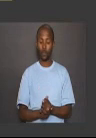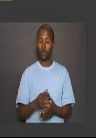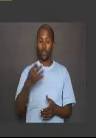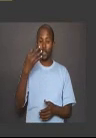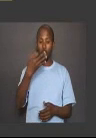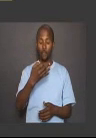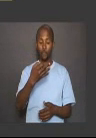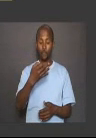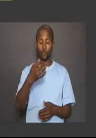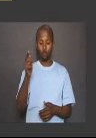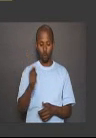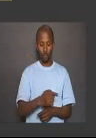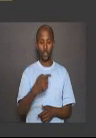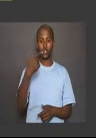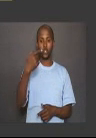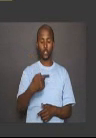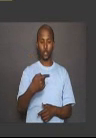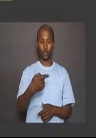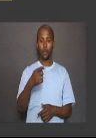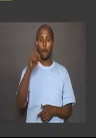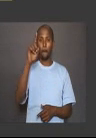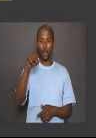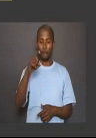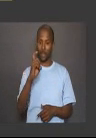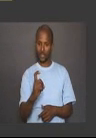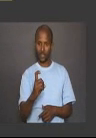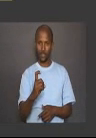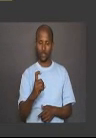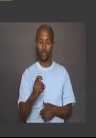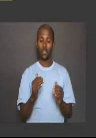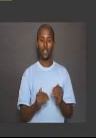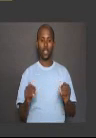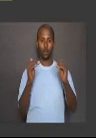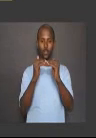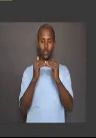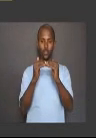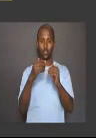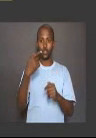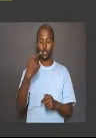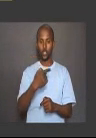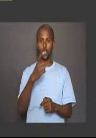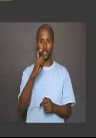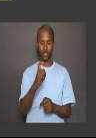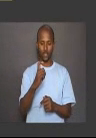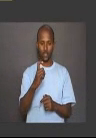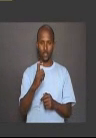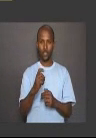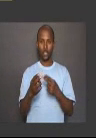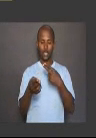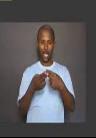F over g prime of x equals g of